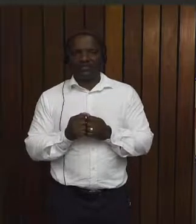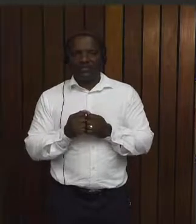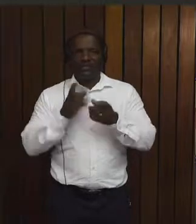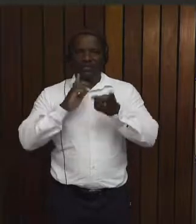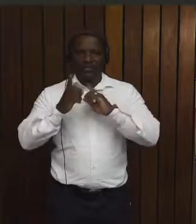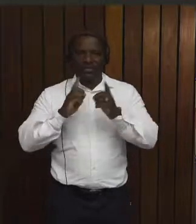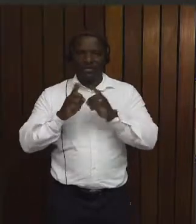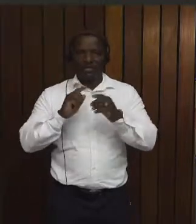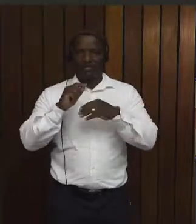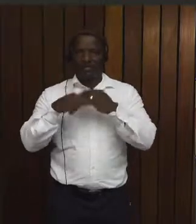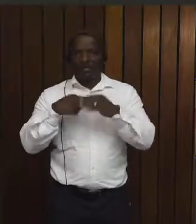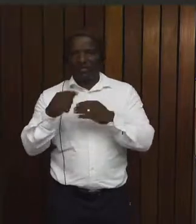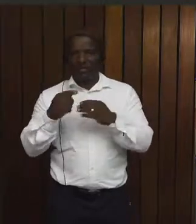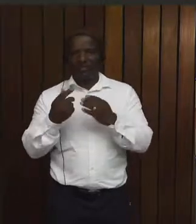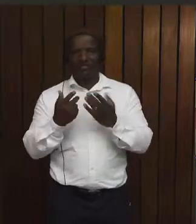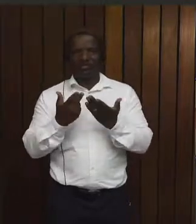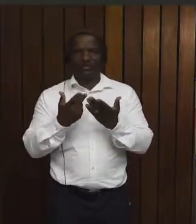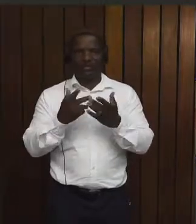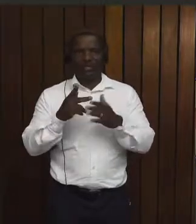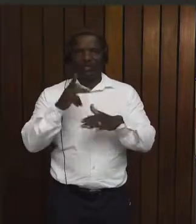delivering projects in cost